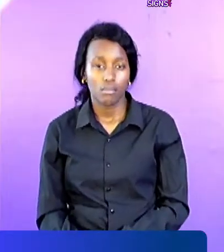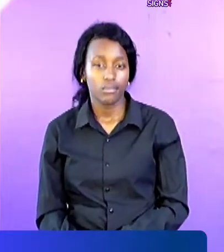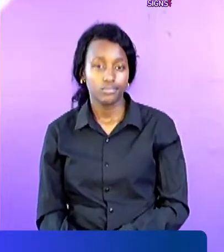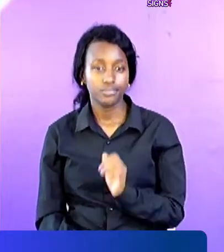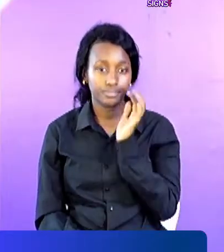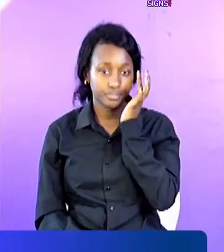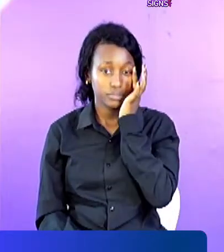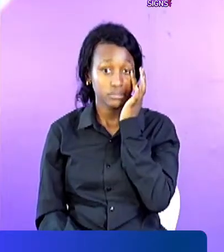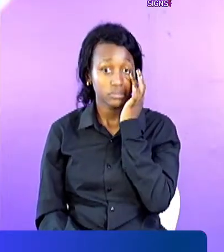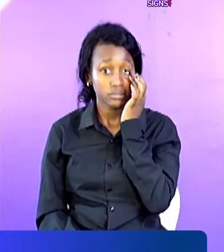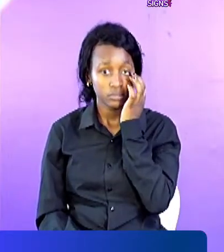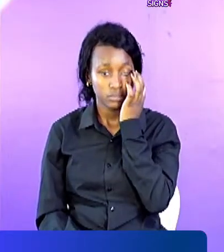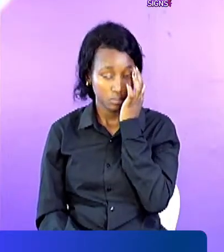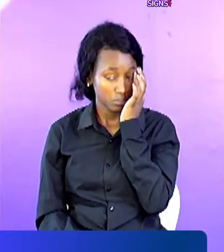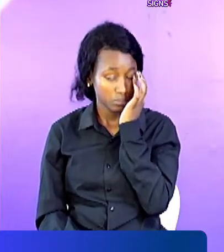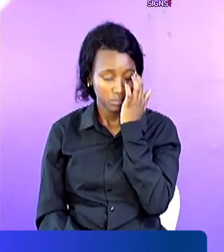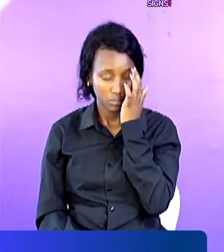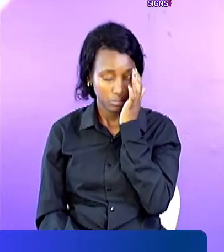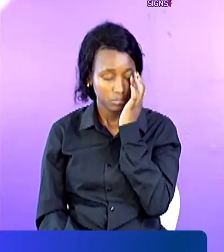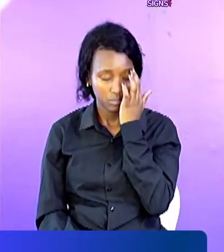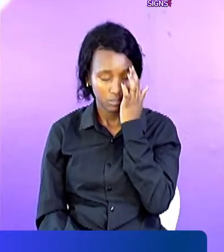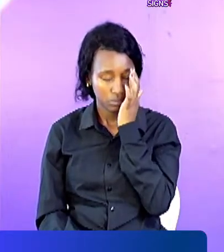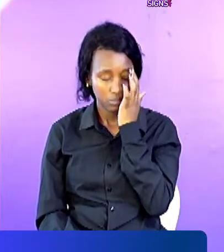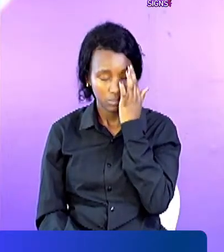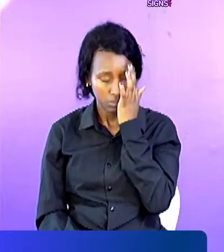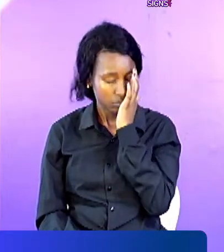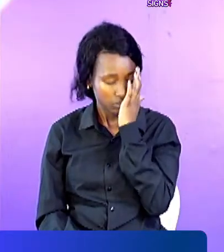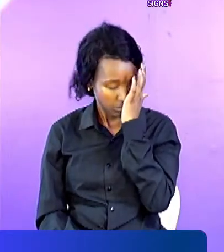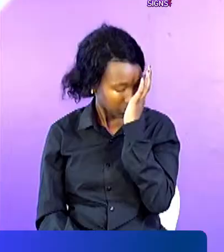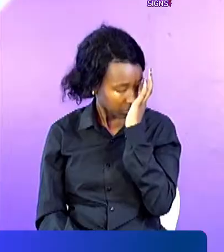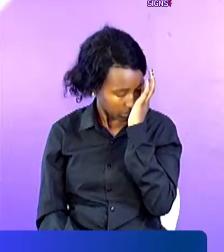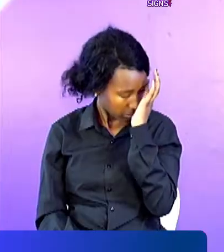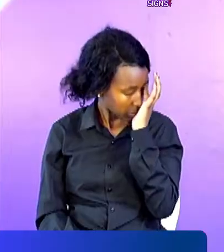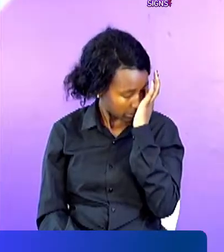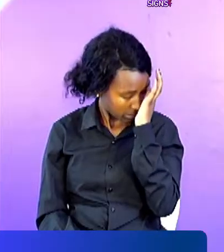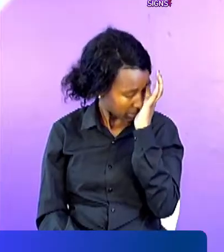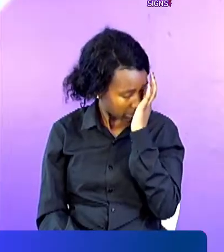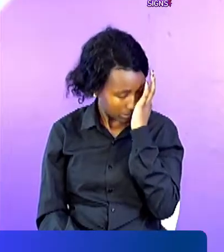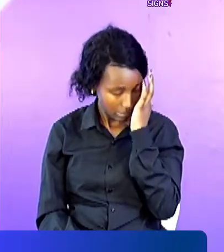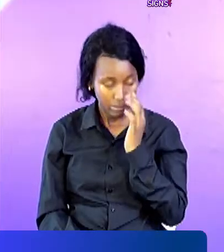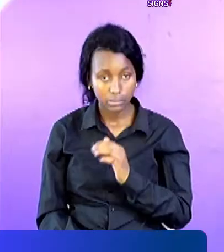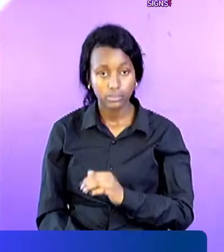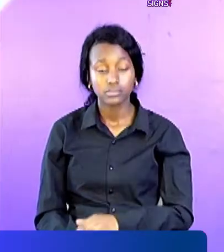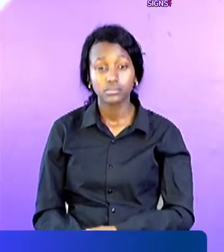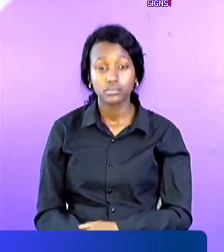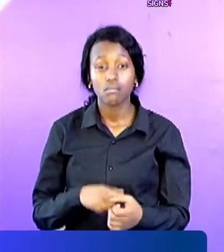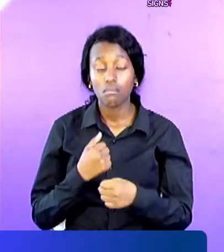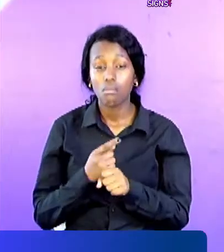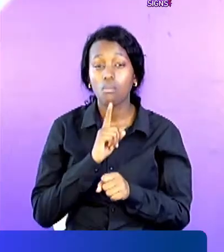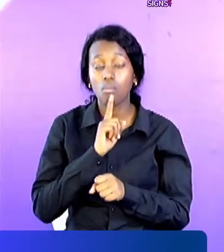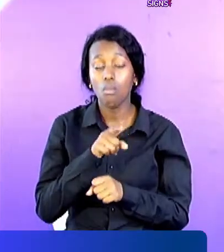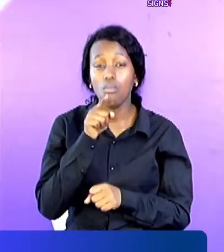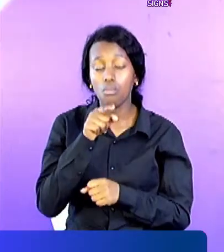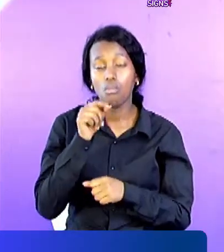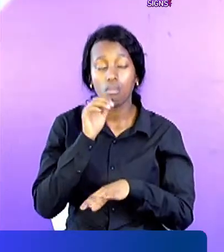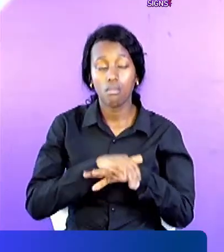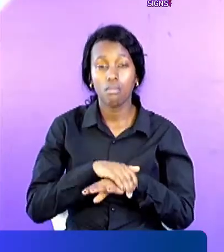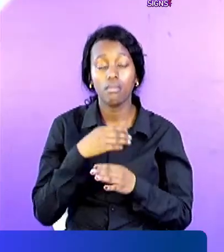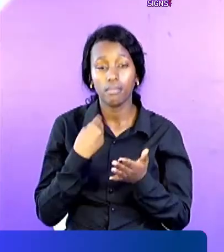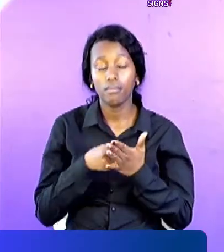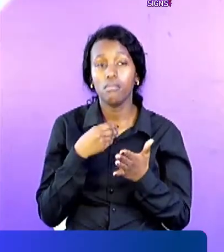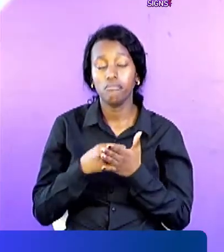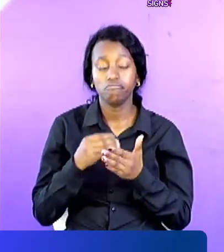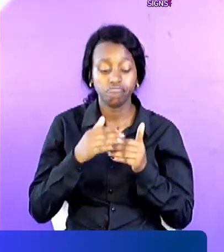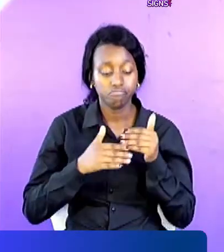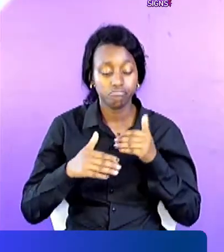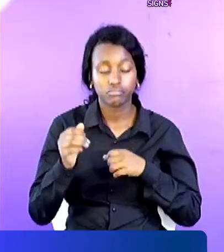the time. If it's a 10-year bond, just make sure for you, the objective is to get that income for the next 10 years. Whether the bond